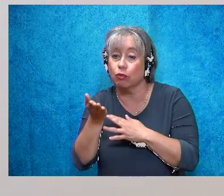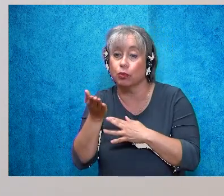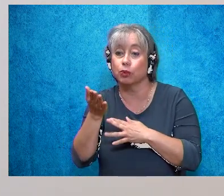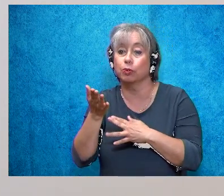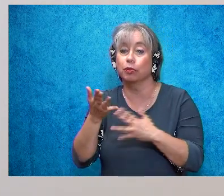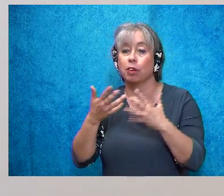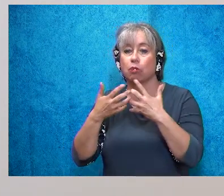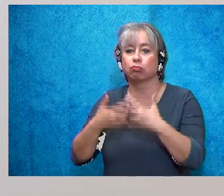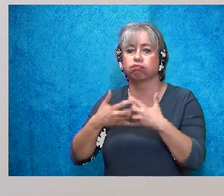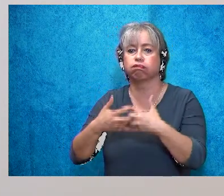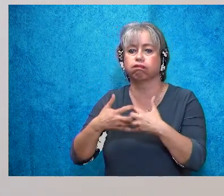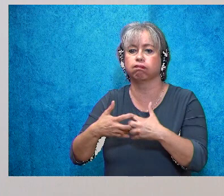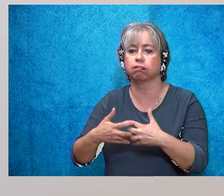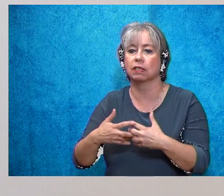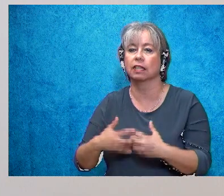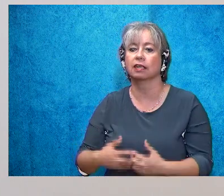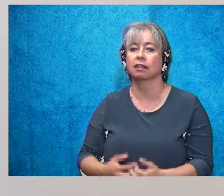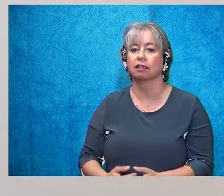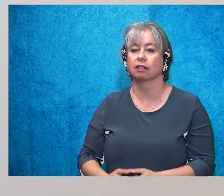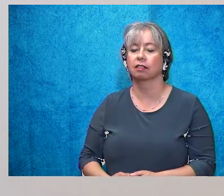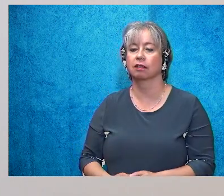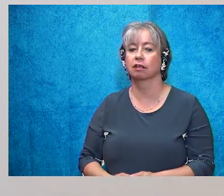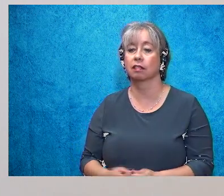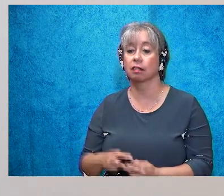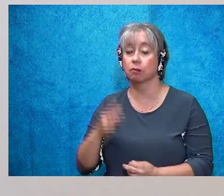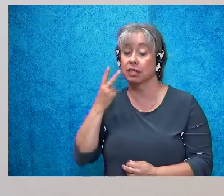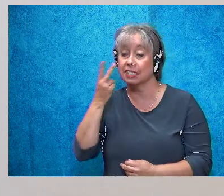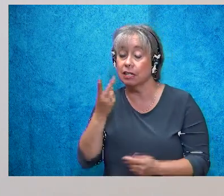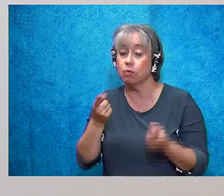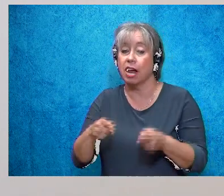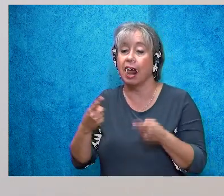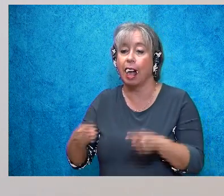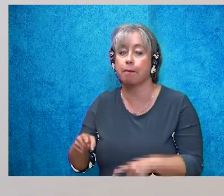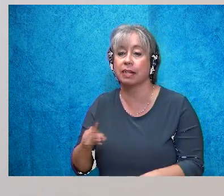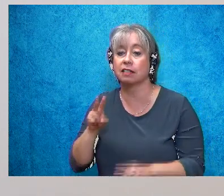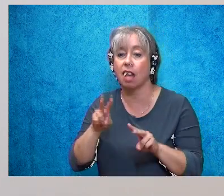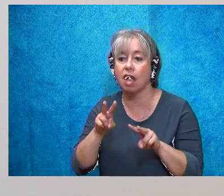to, I'll just crank it for us. Let's just see what happens.